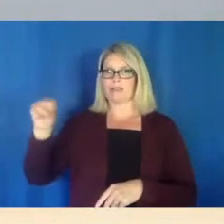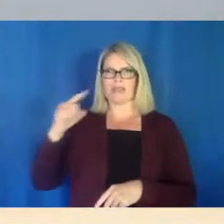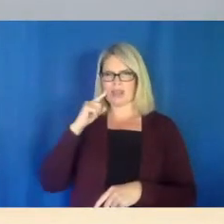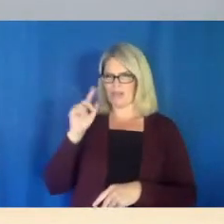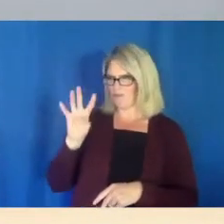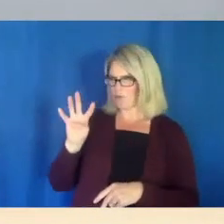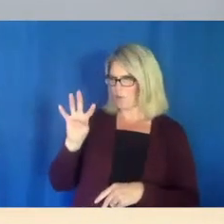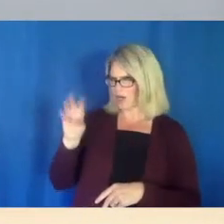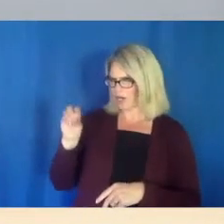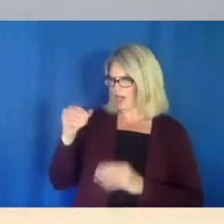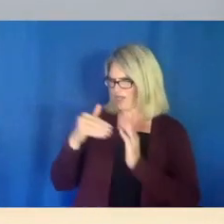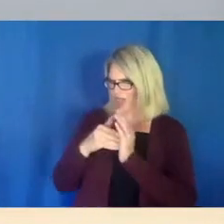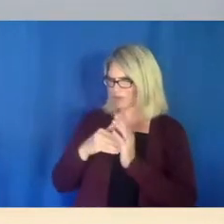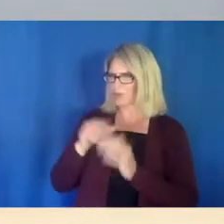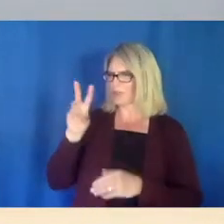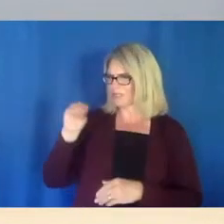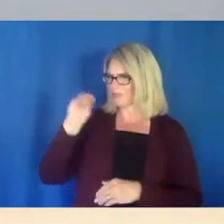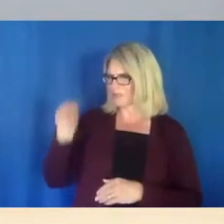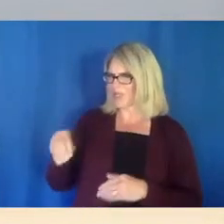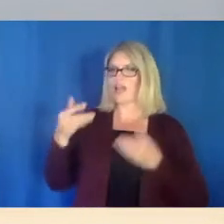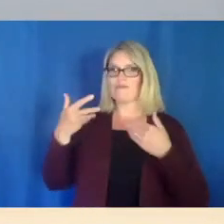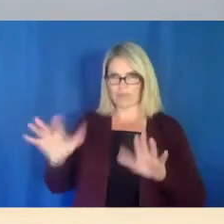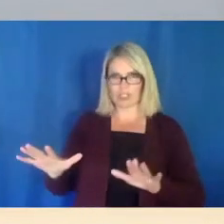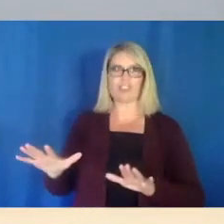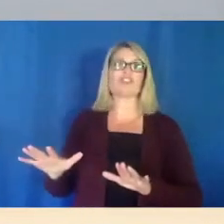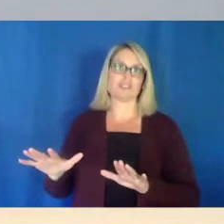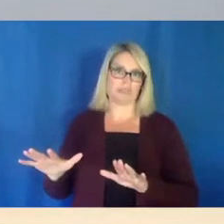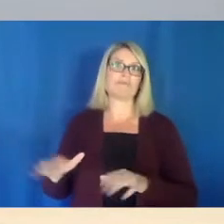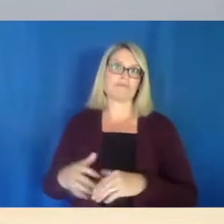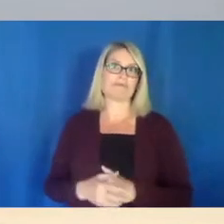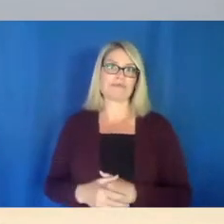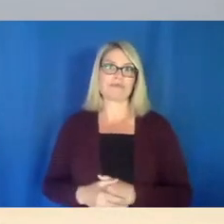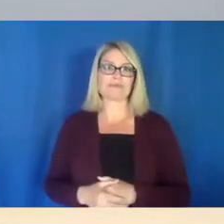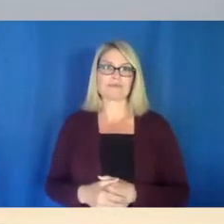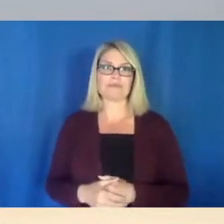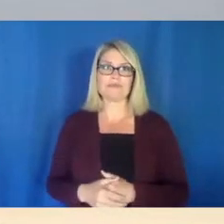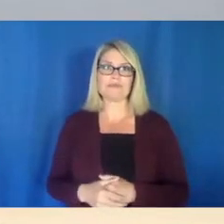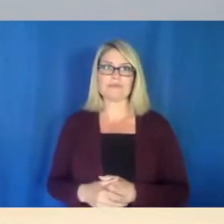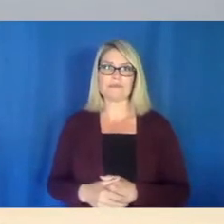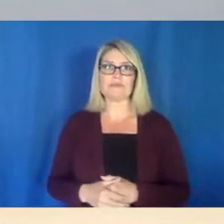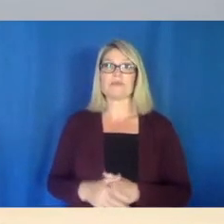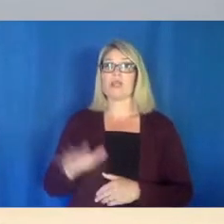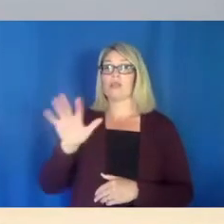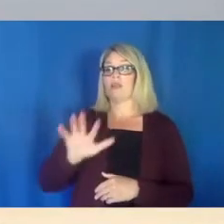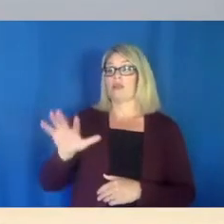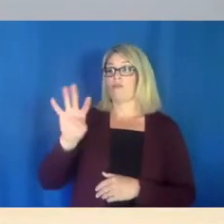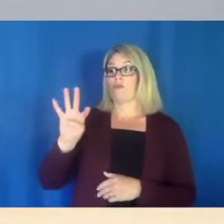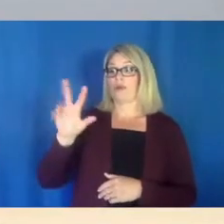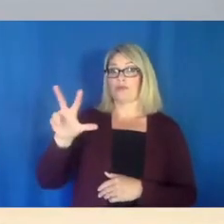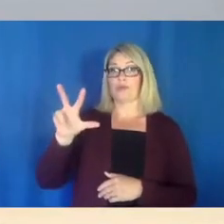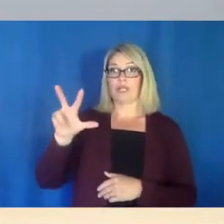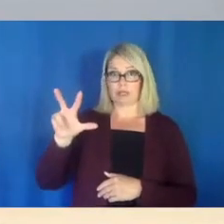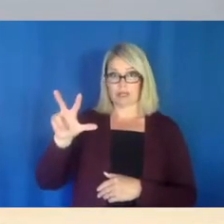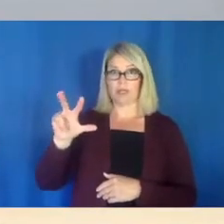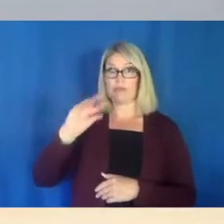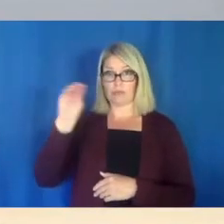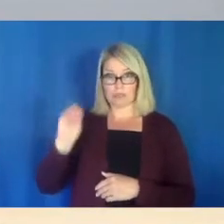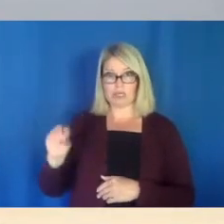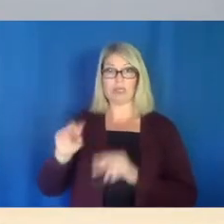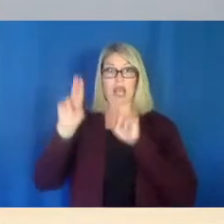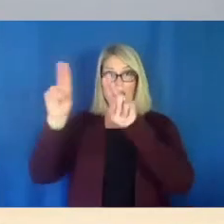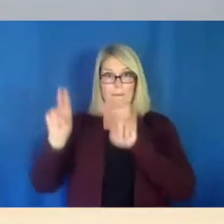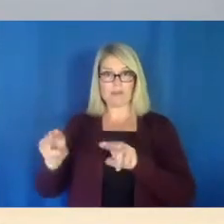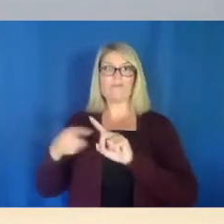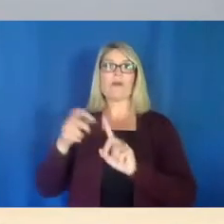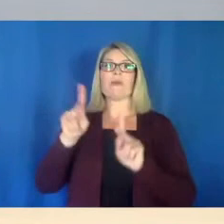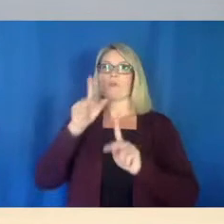almost 60% of them, have been processed. Approximately 43% of PEI pass applications are from PEI